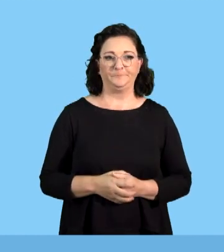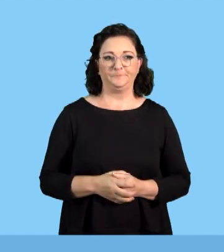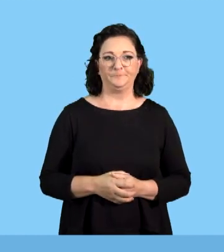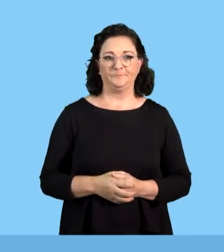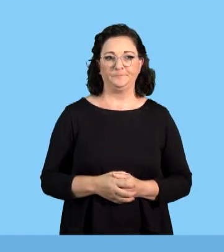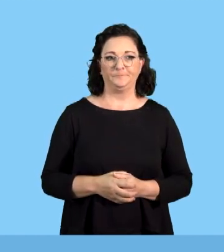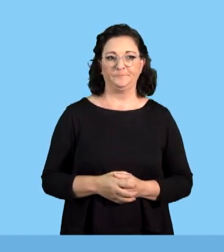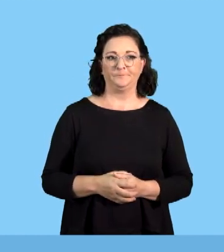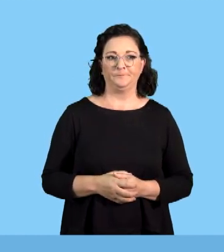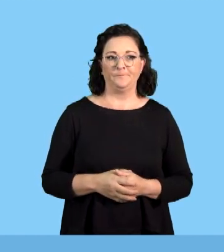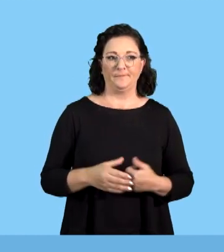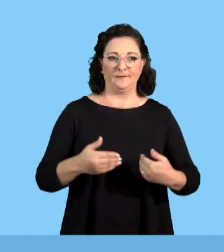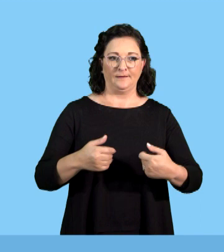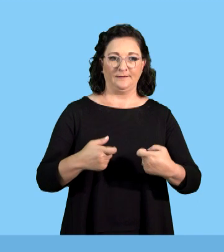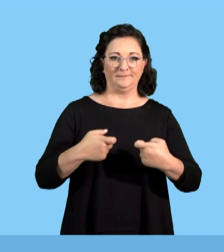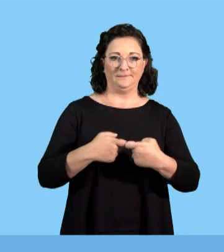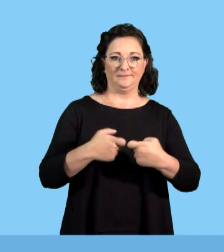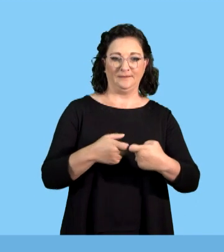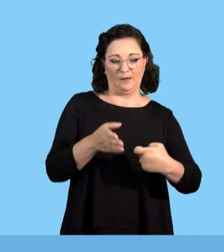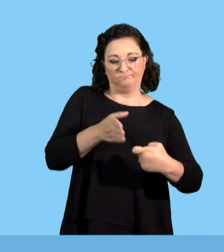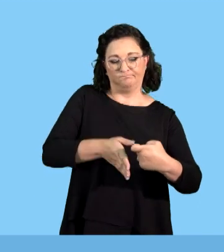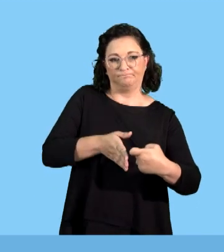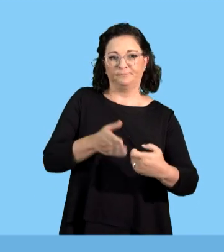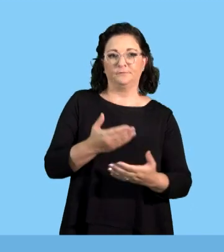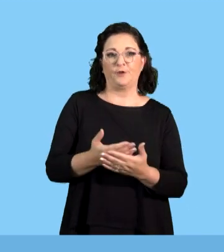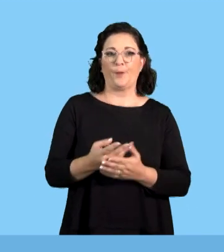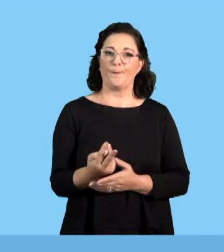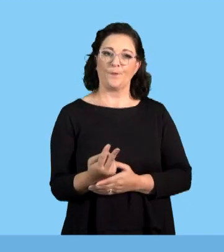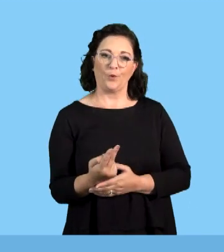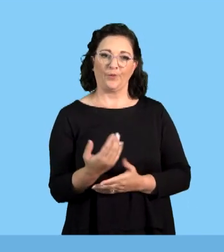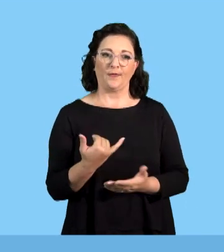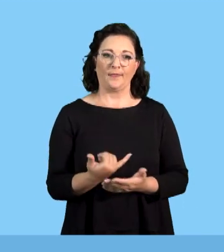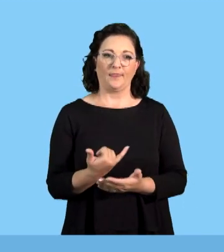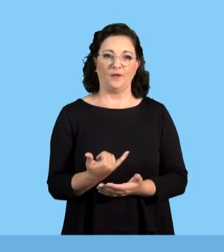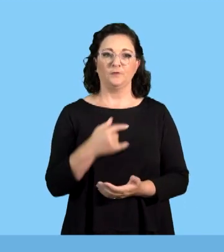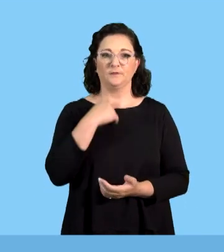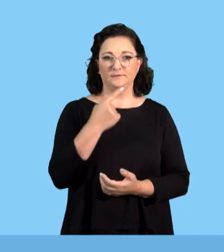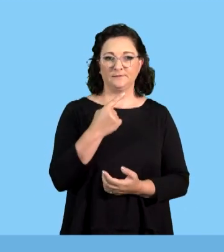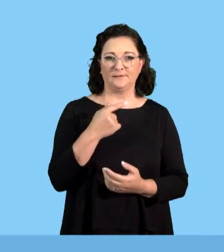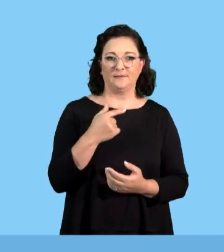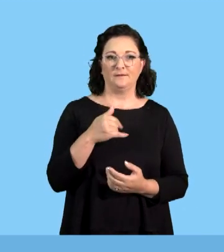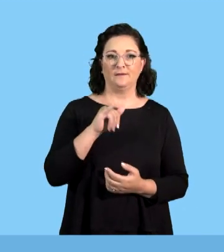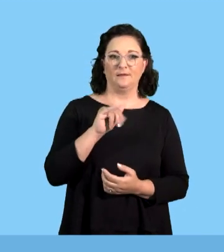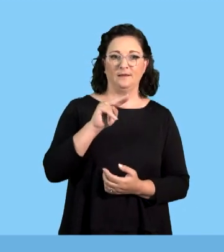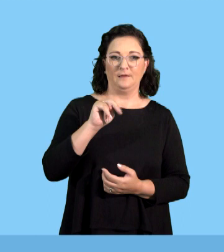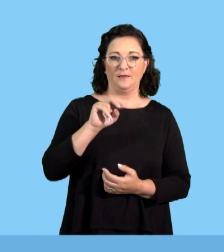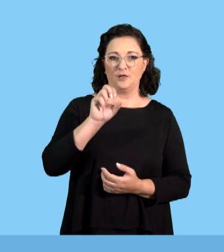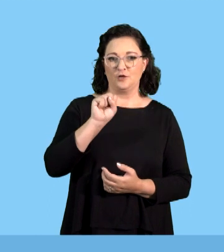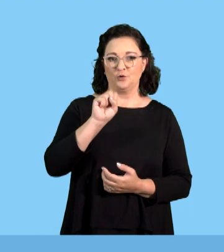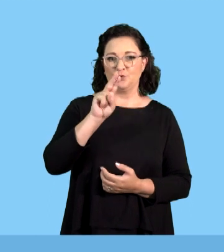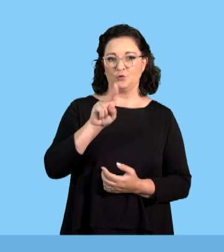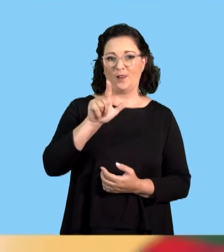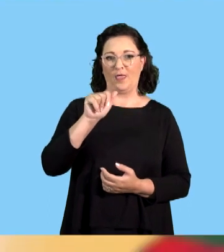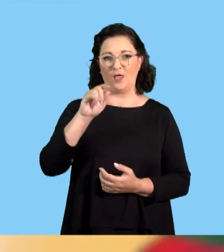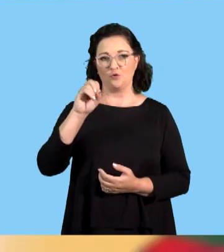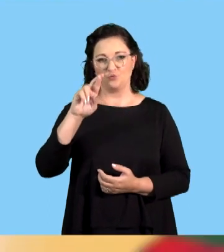lastly, resistors are a bit of both an insulator and a conductor. We need to keep in mind and always remember that the resistors, those